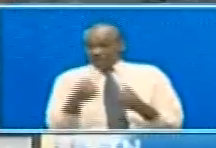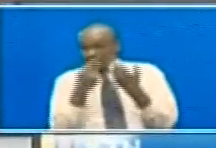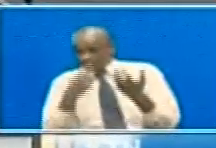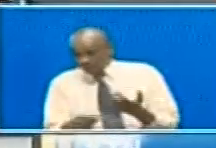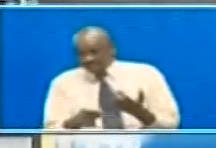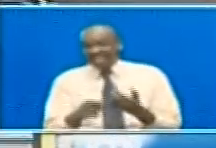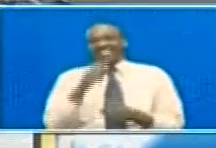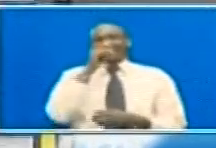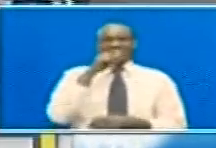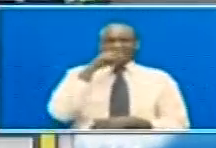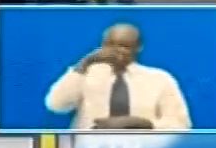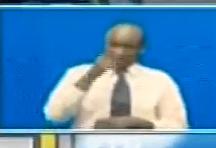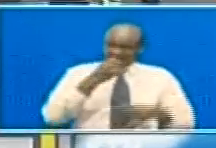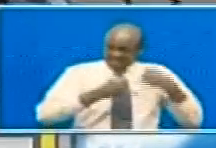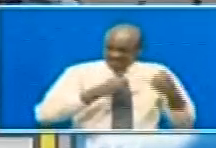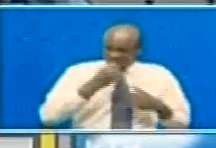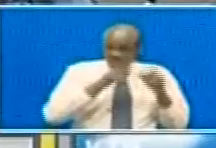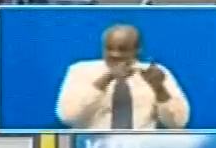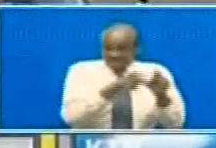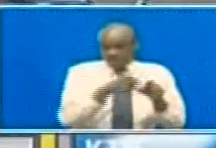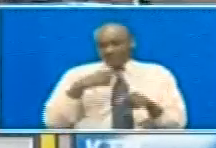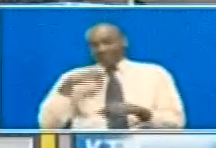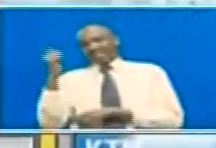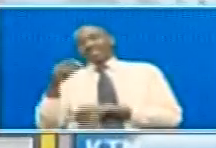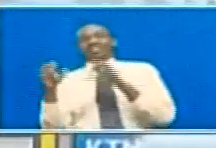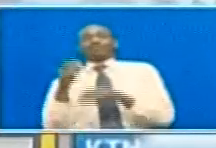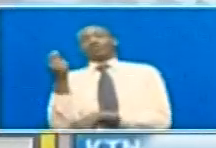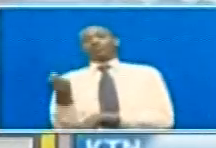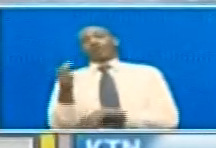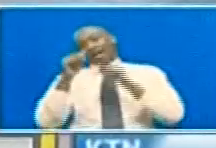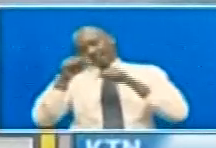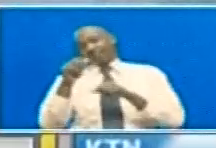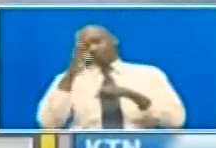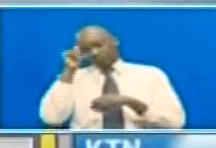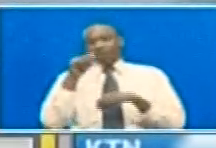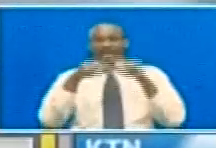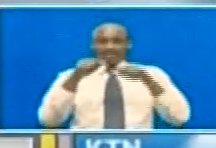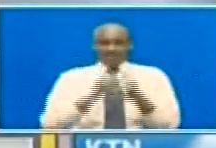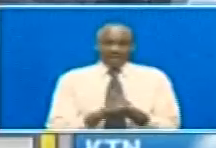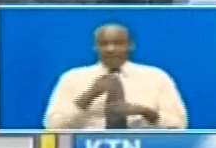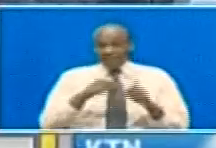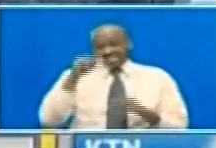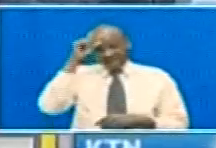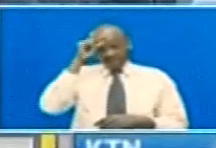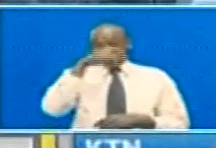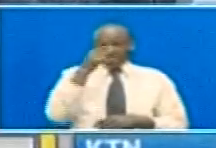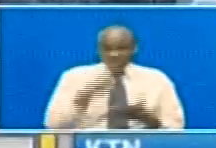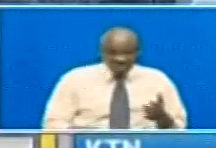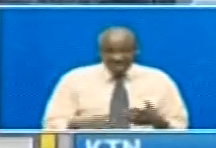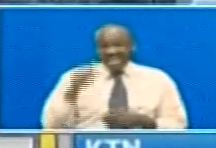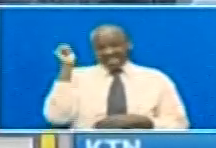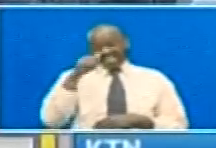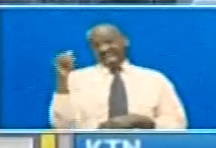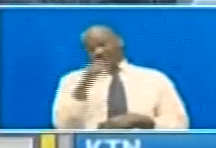as Tanzania holds firm to the restrictive 1985 tourism agreement. However, the government does not see the attempt to limit Kenya Airways